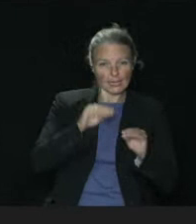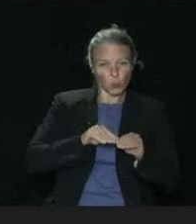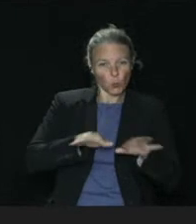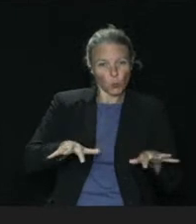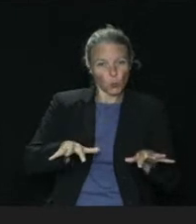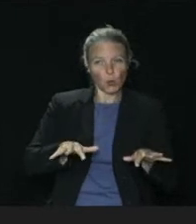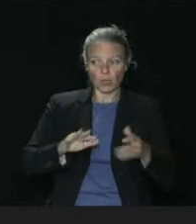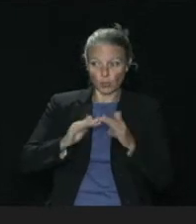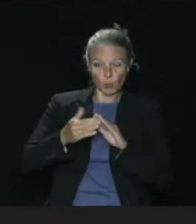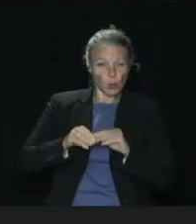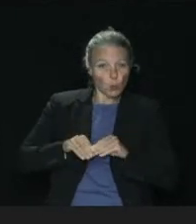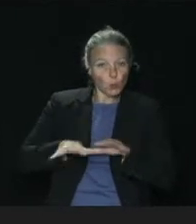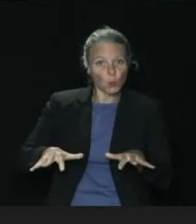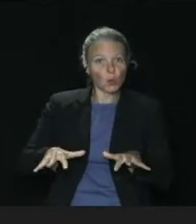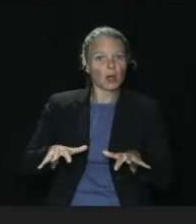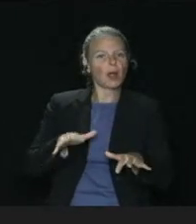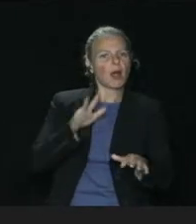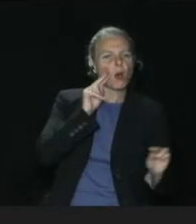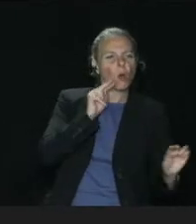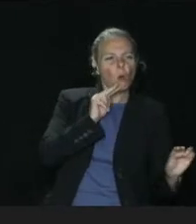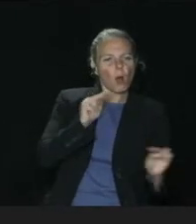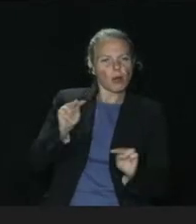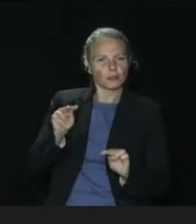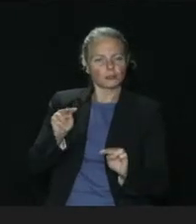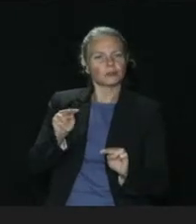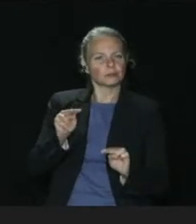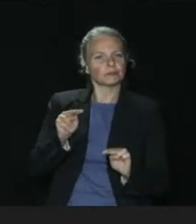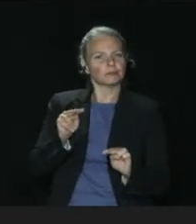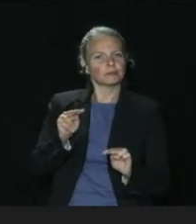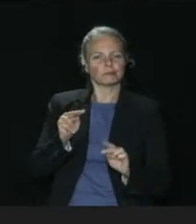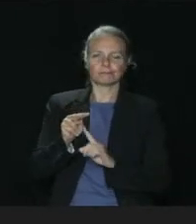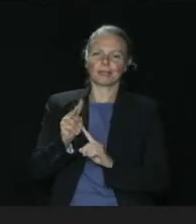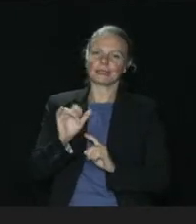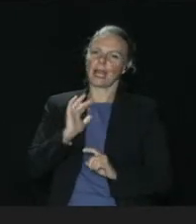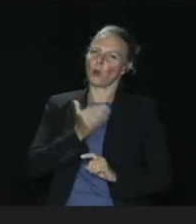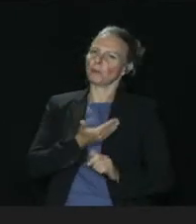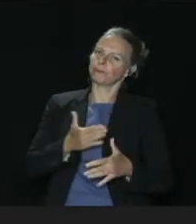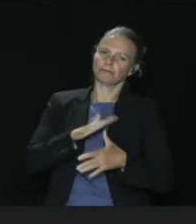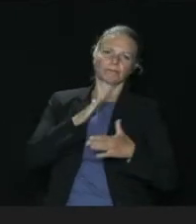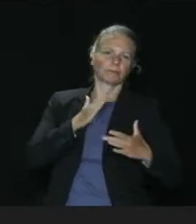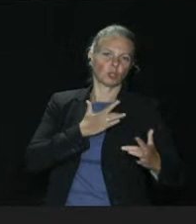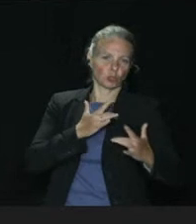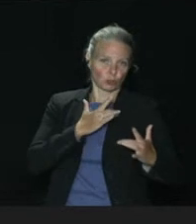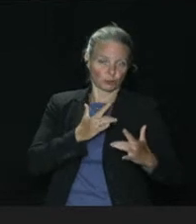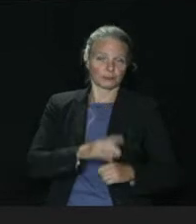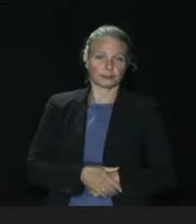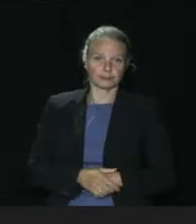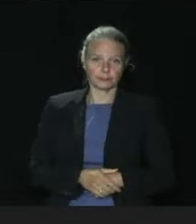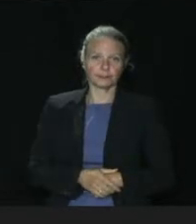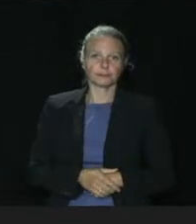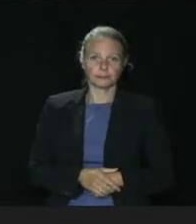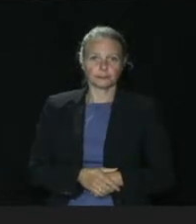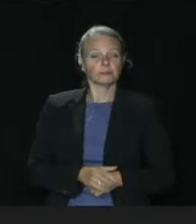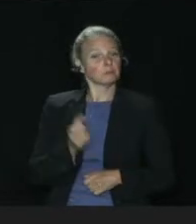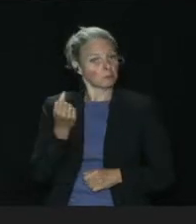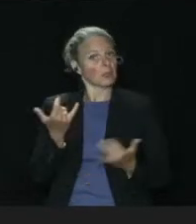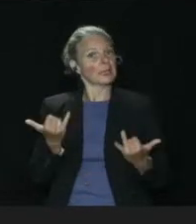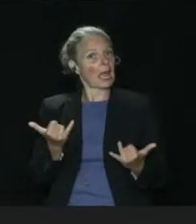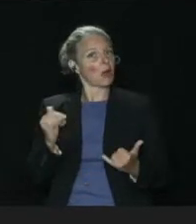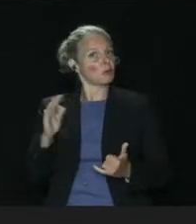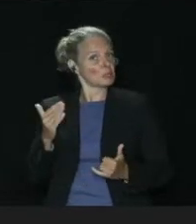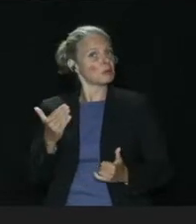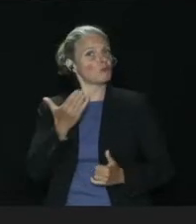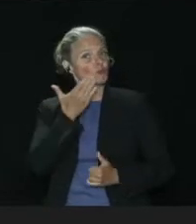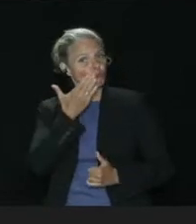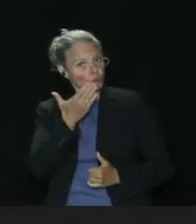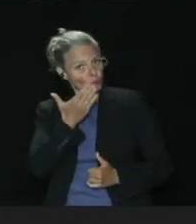spread. It's always a priority for public health. But I do think we're in a good situation. I'm not sure